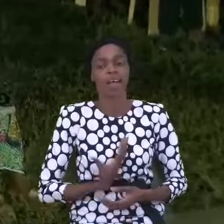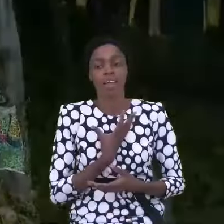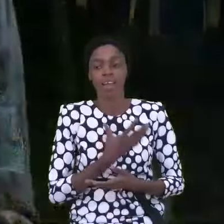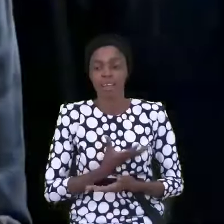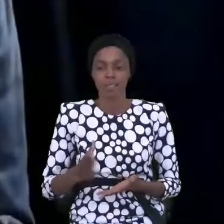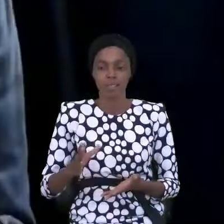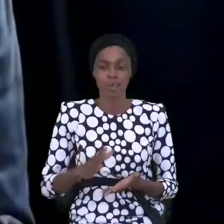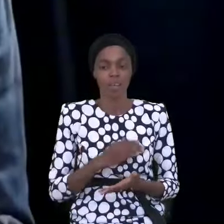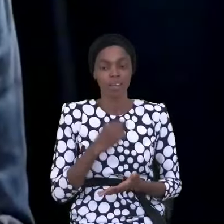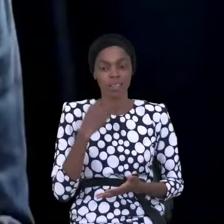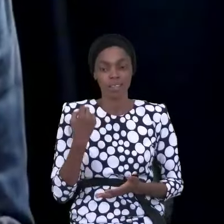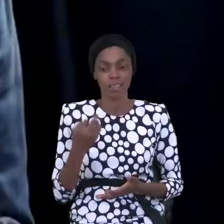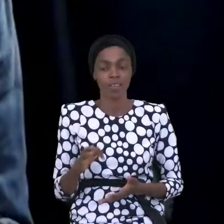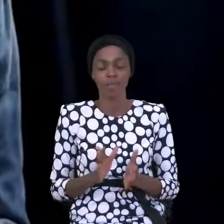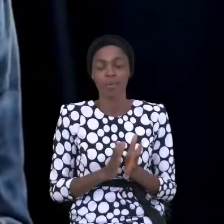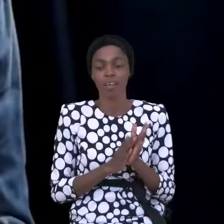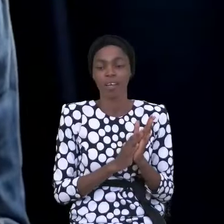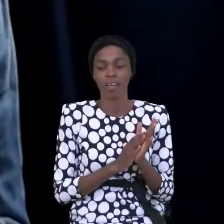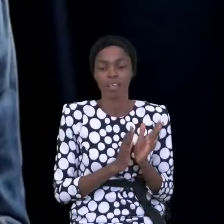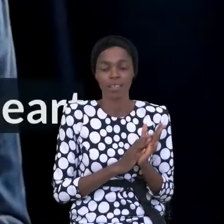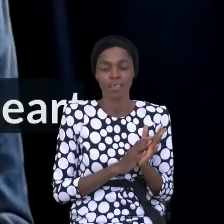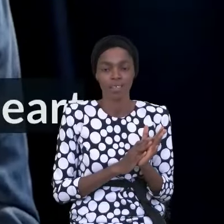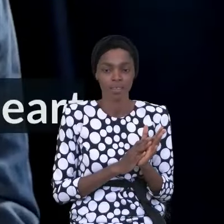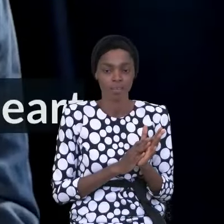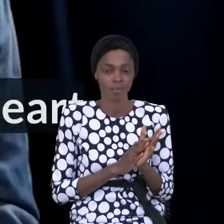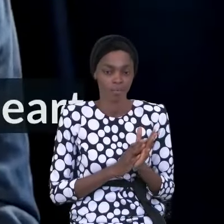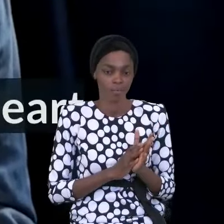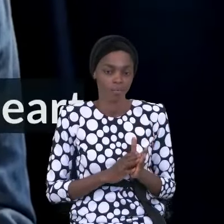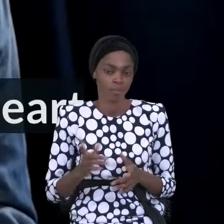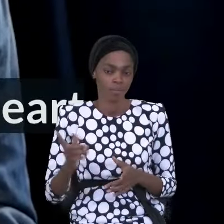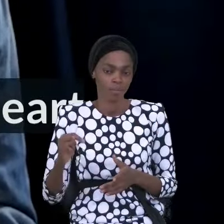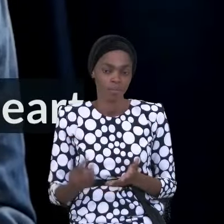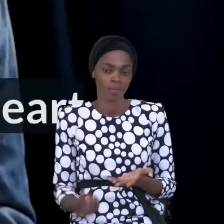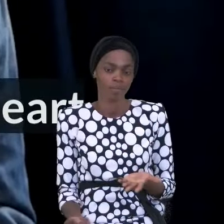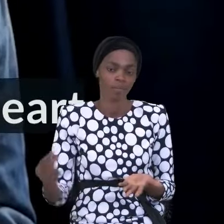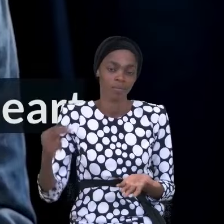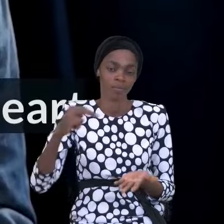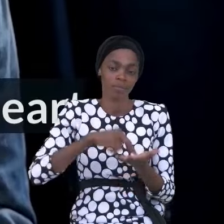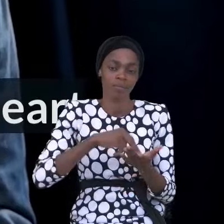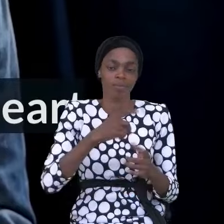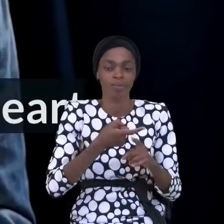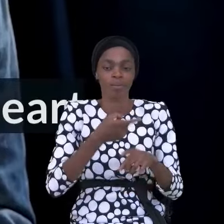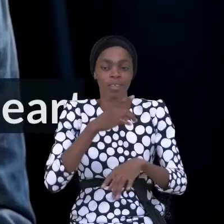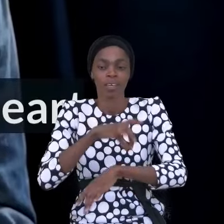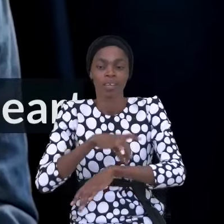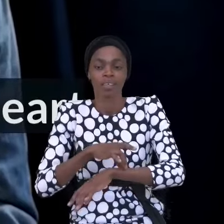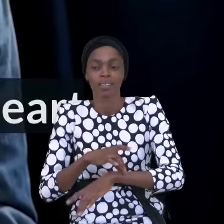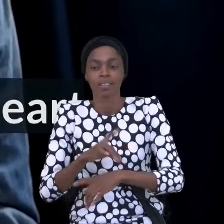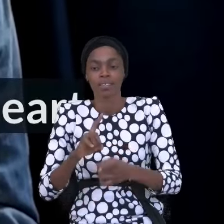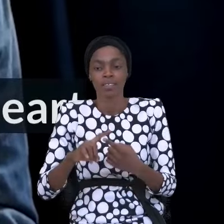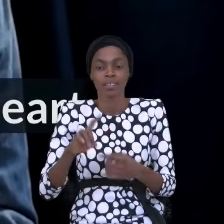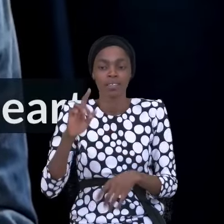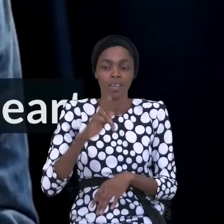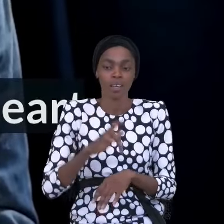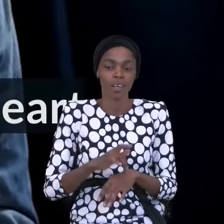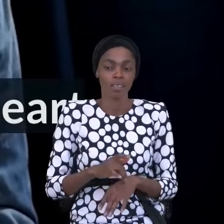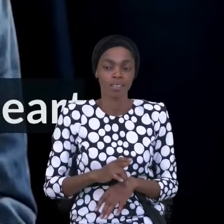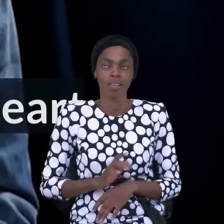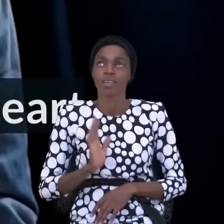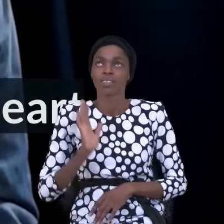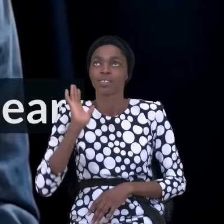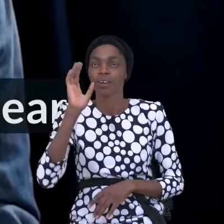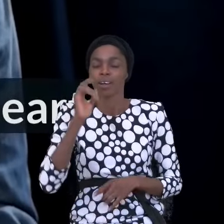inspire songs of praise that rise from earth to